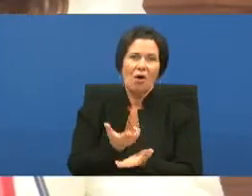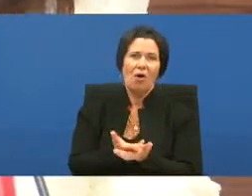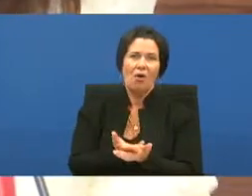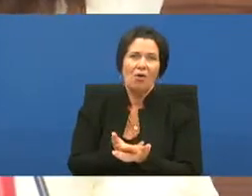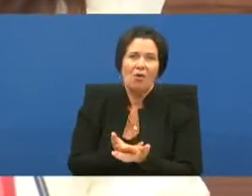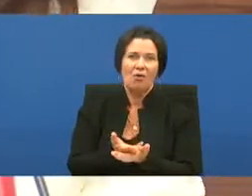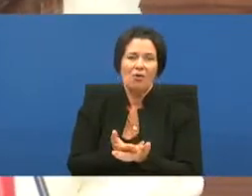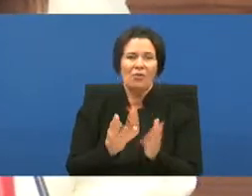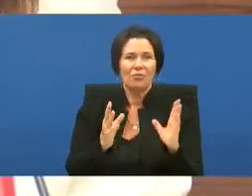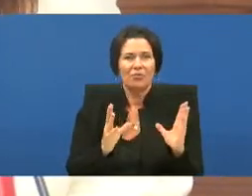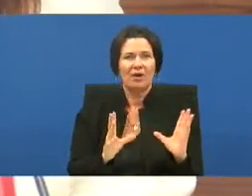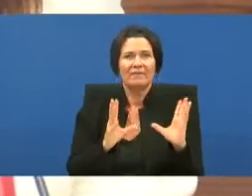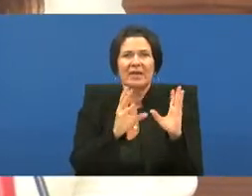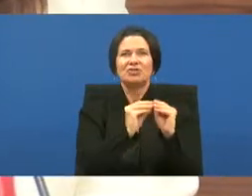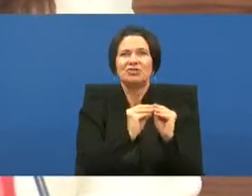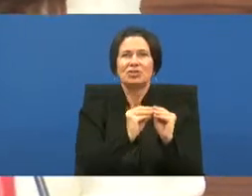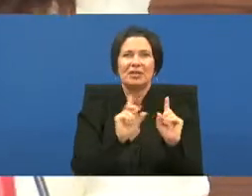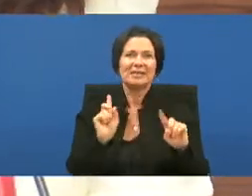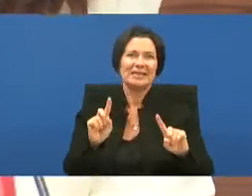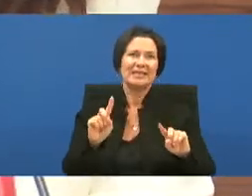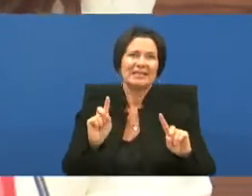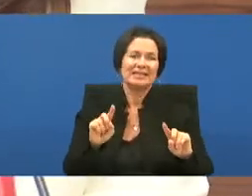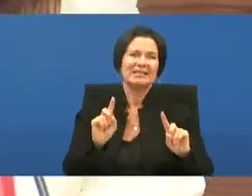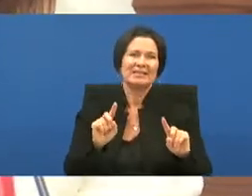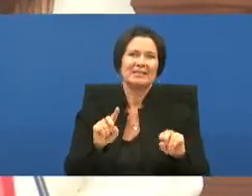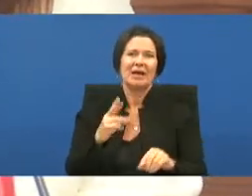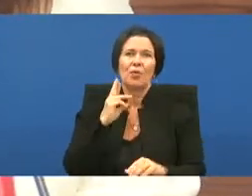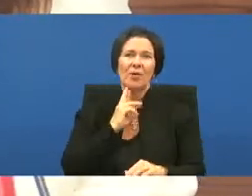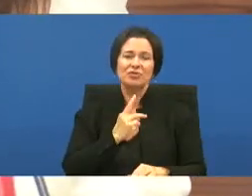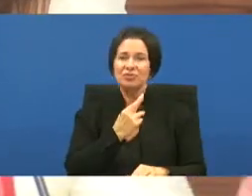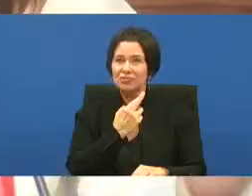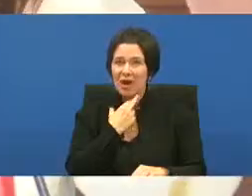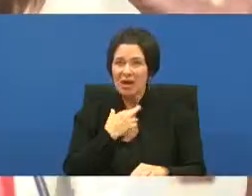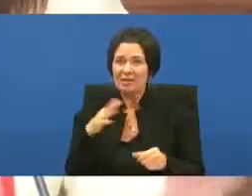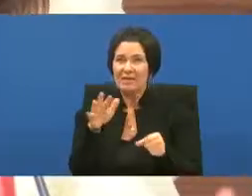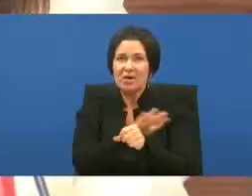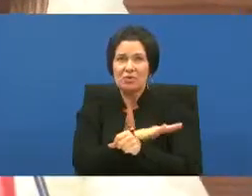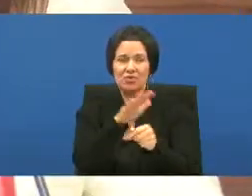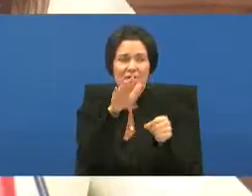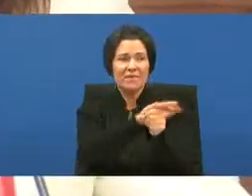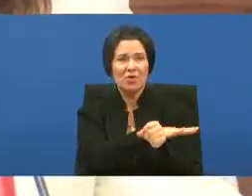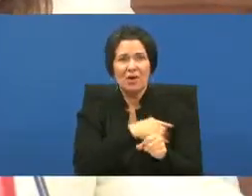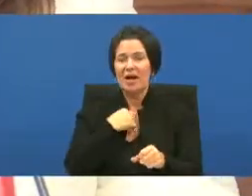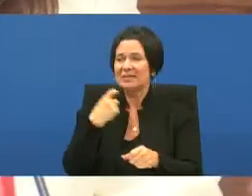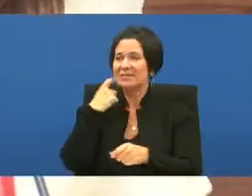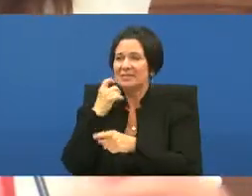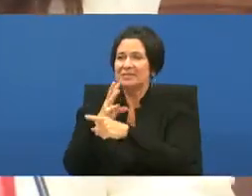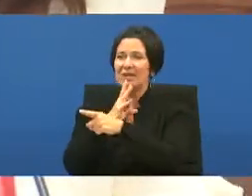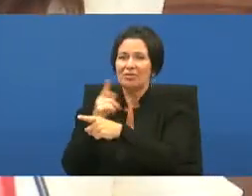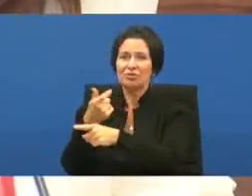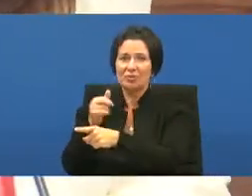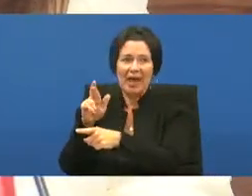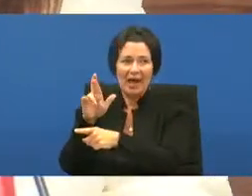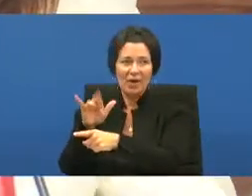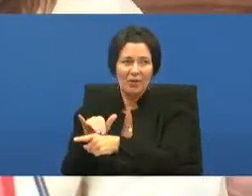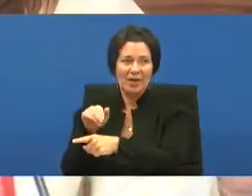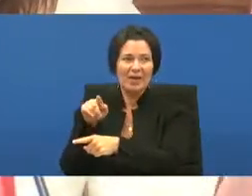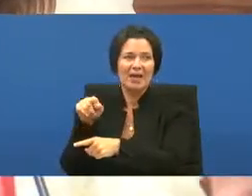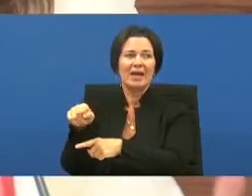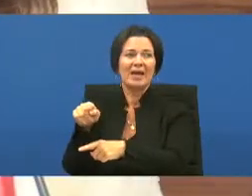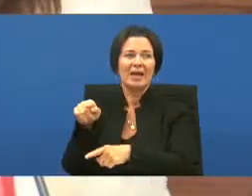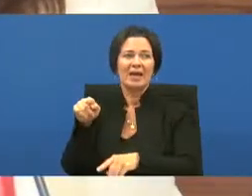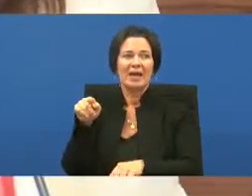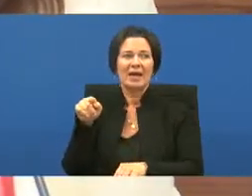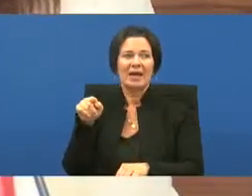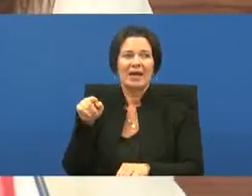basically convention attendees. The restaurants are full. I was just speaking with Gary. The hotels are full. We've had people coming in town